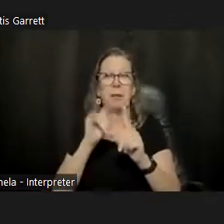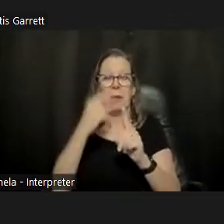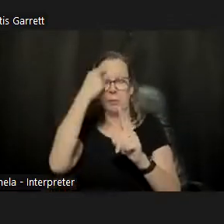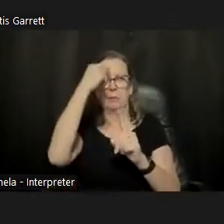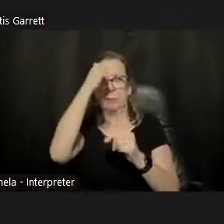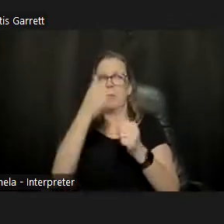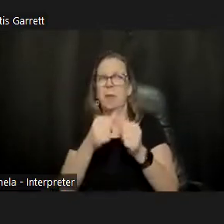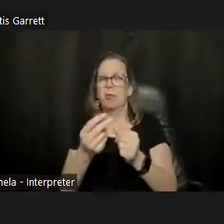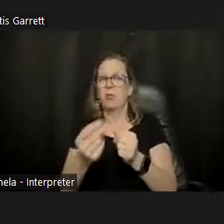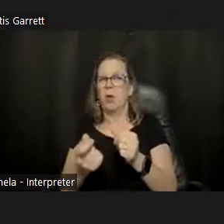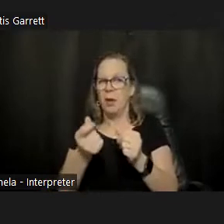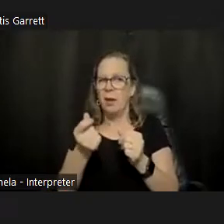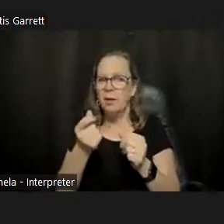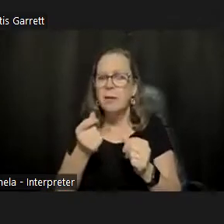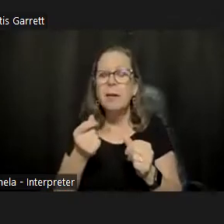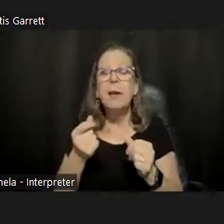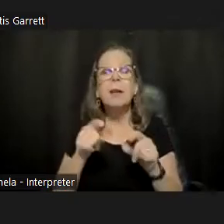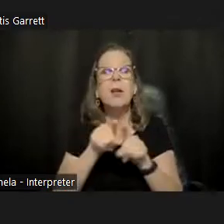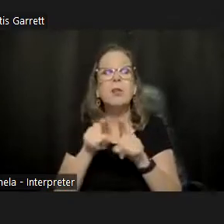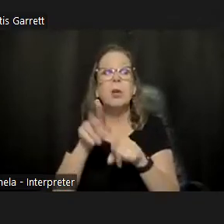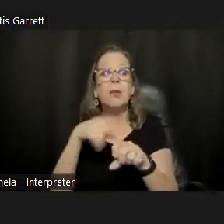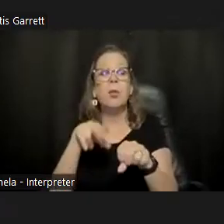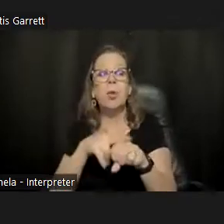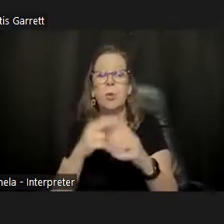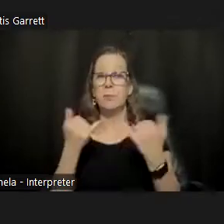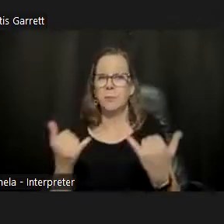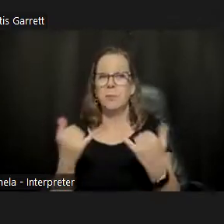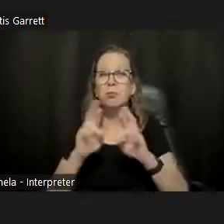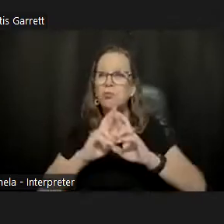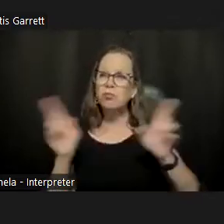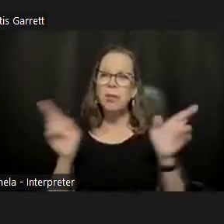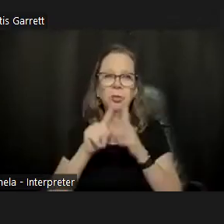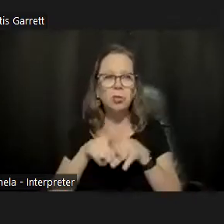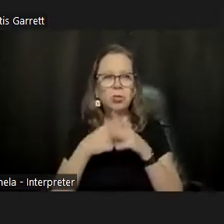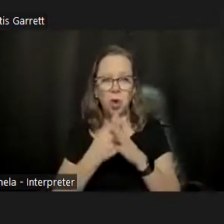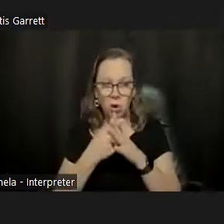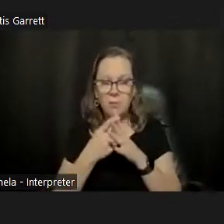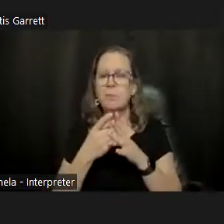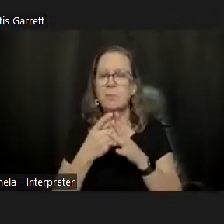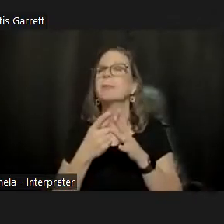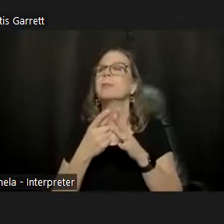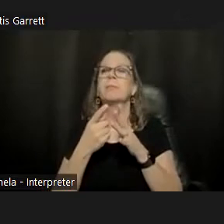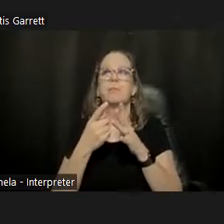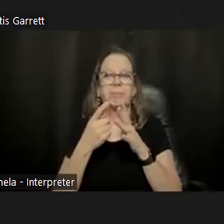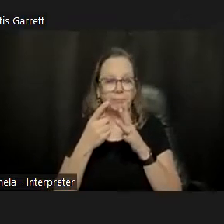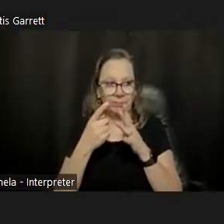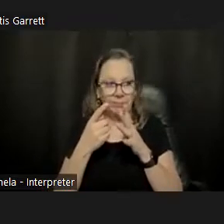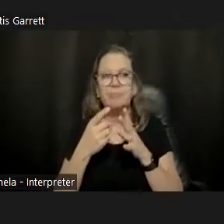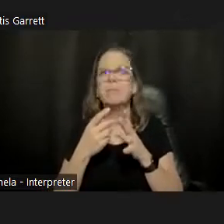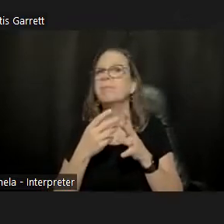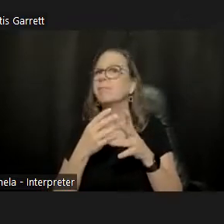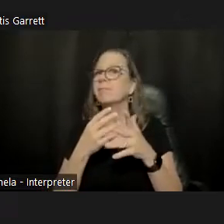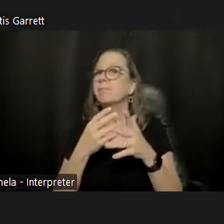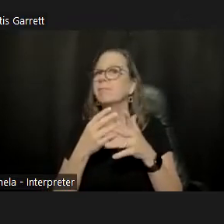to mind right off the top of my head. And of course, we're ready to start transitioning with our folks, with our new person